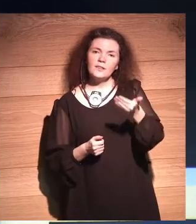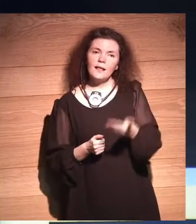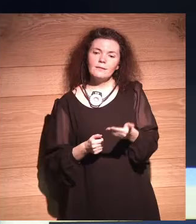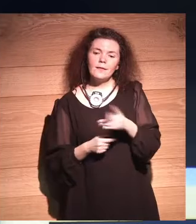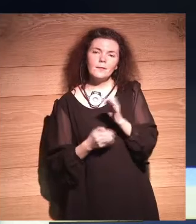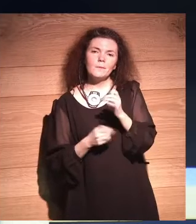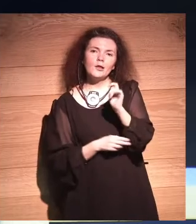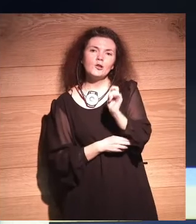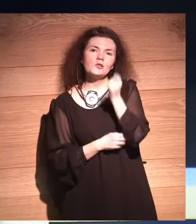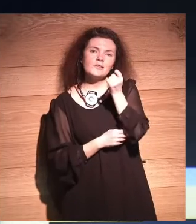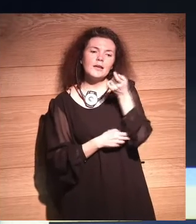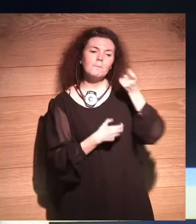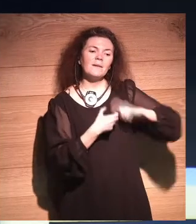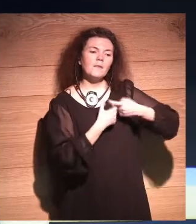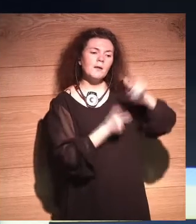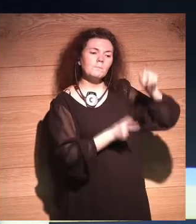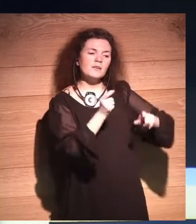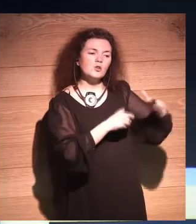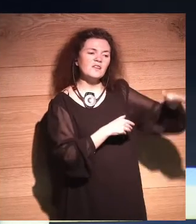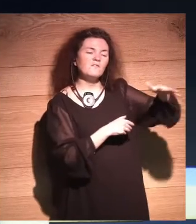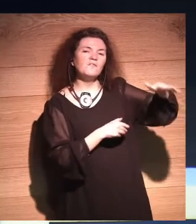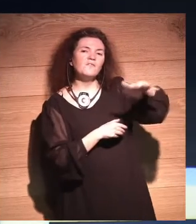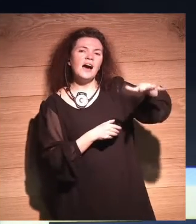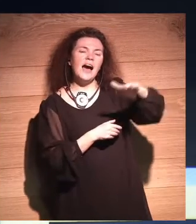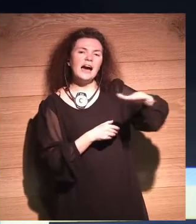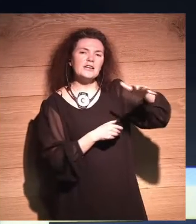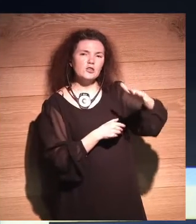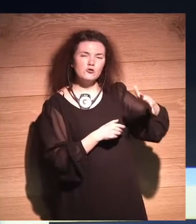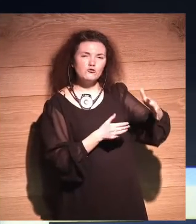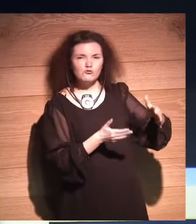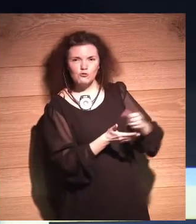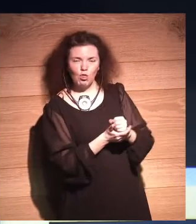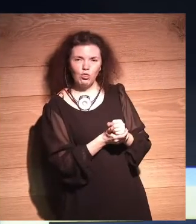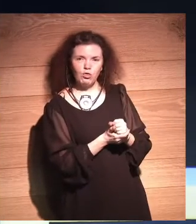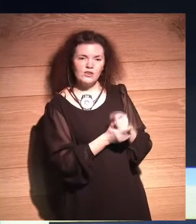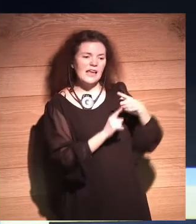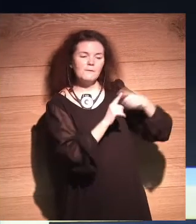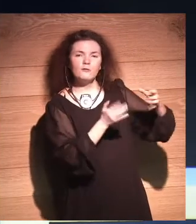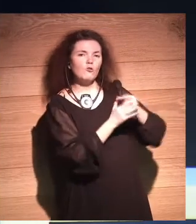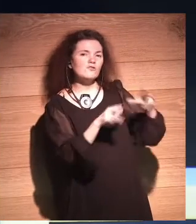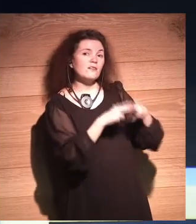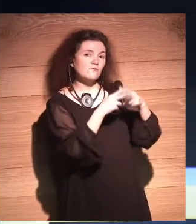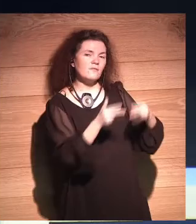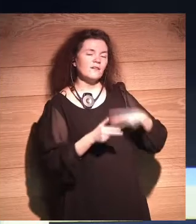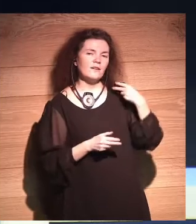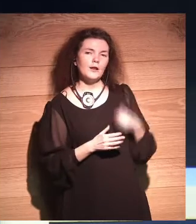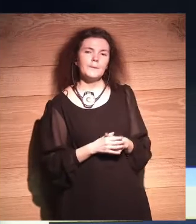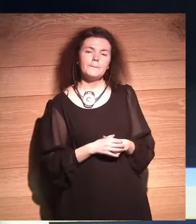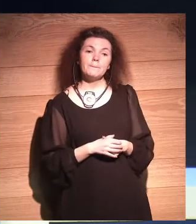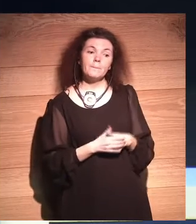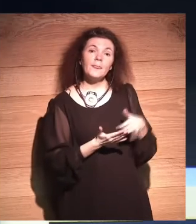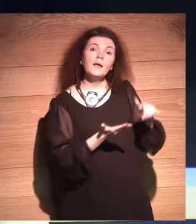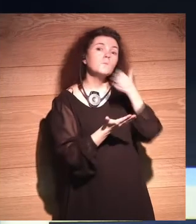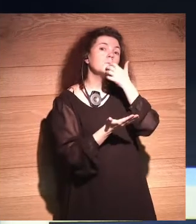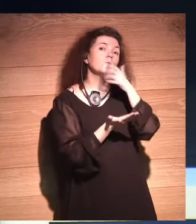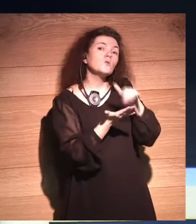people. It's really important that when we're developing or designing a service, in New York, there's a wonderful group called